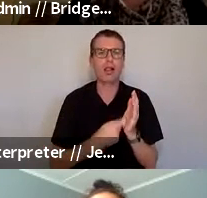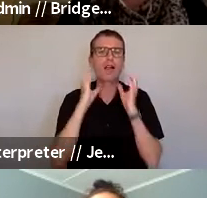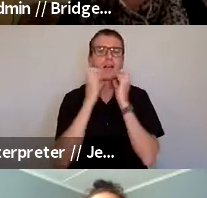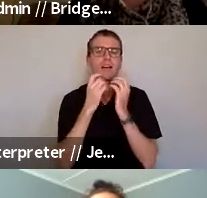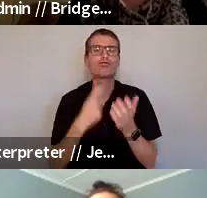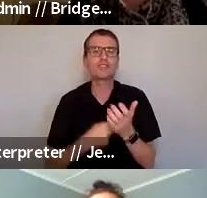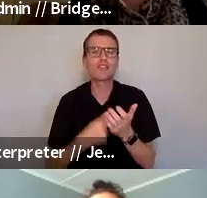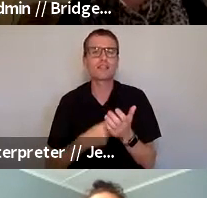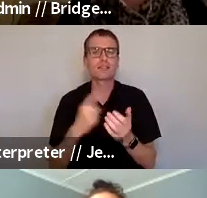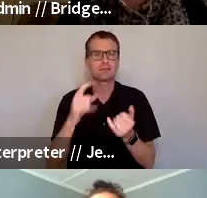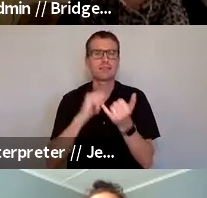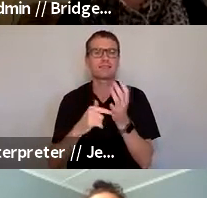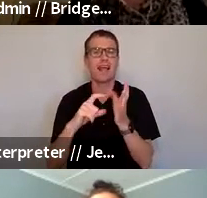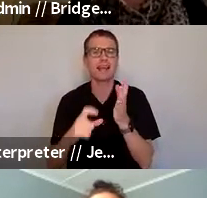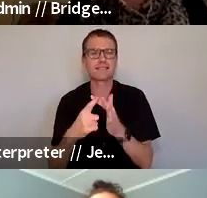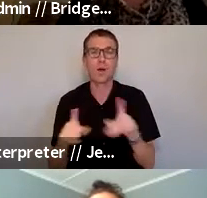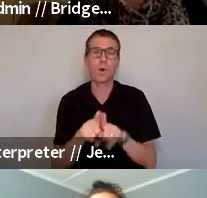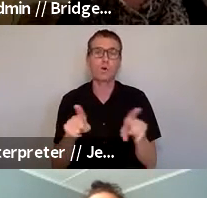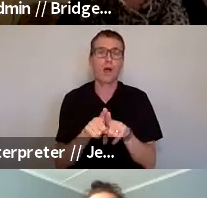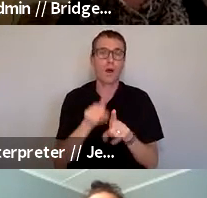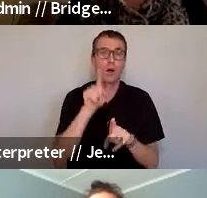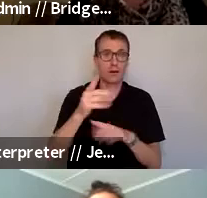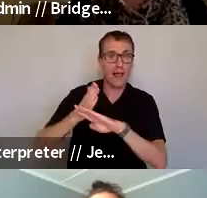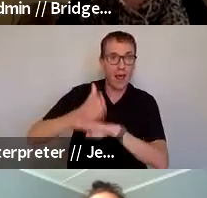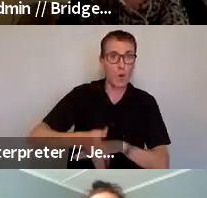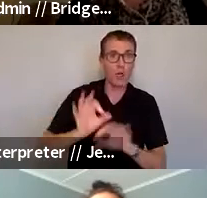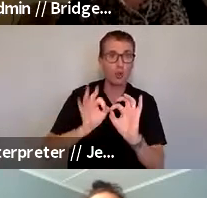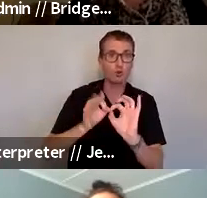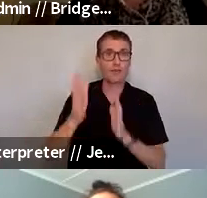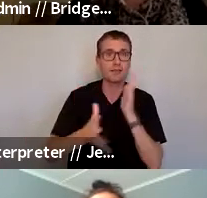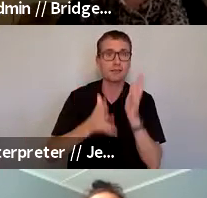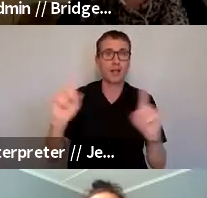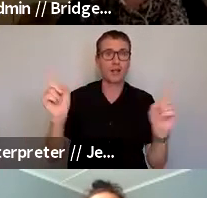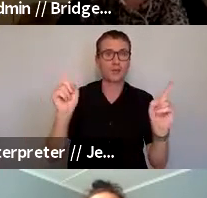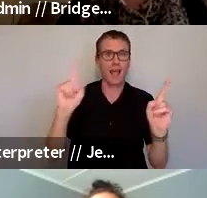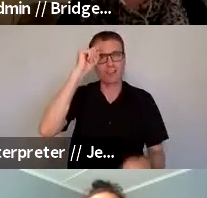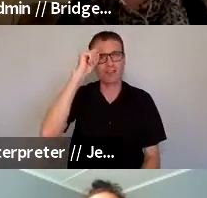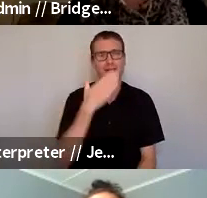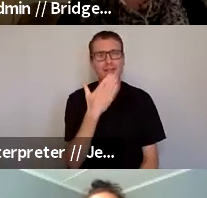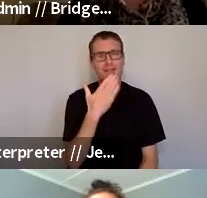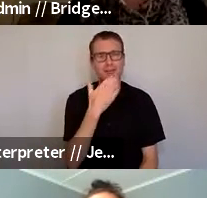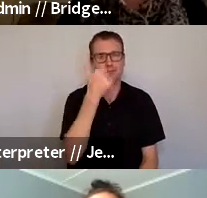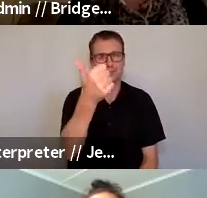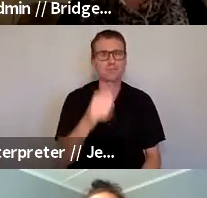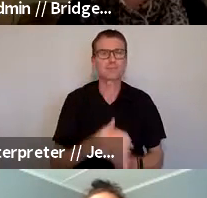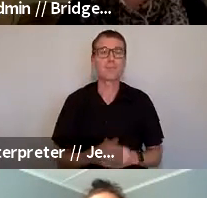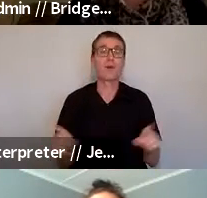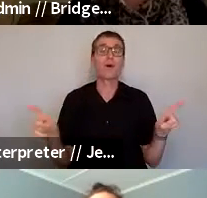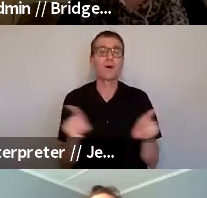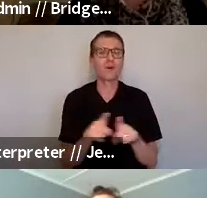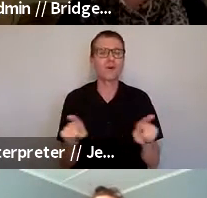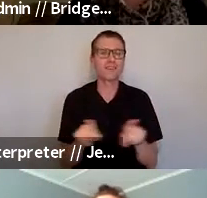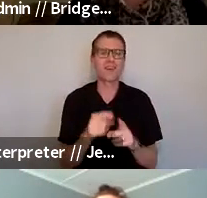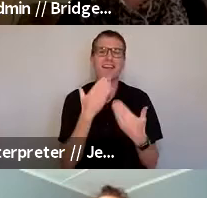very hardworking Jeremy, who was signing for us today. We're very grateful for that. Thank you